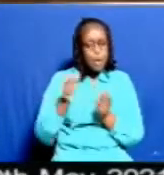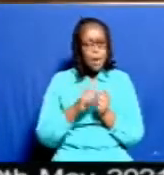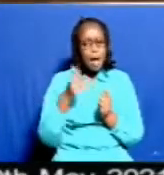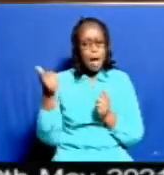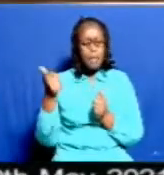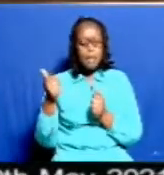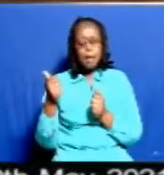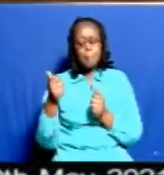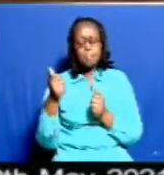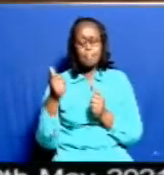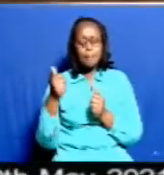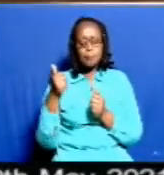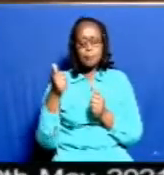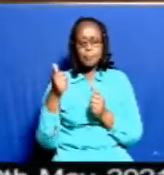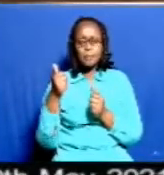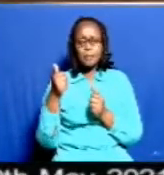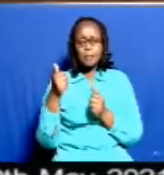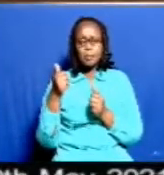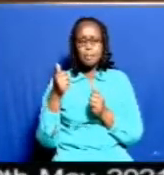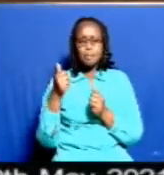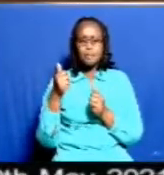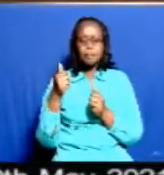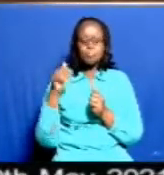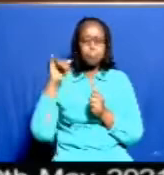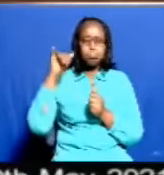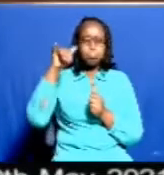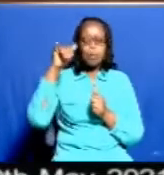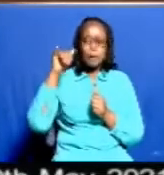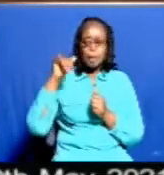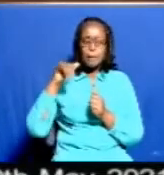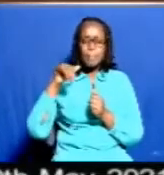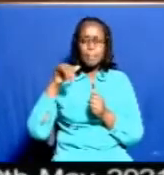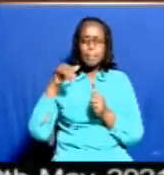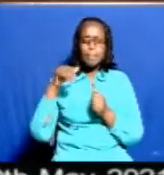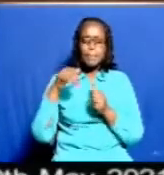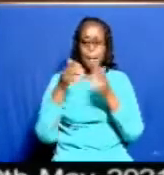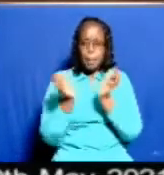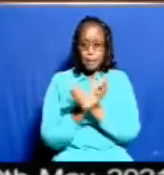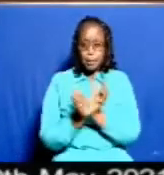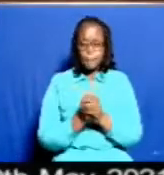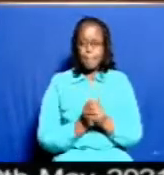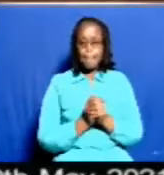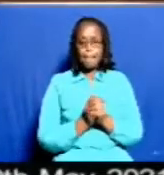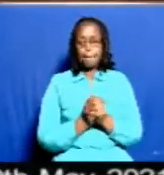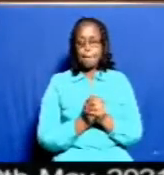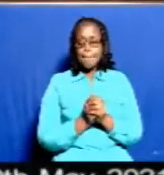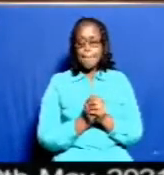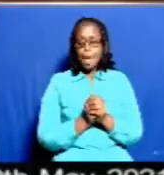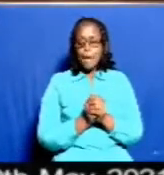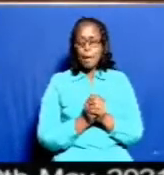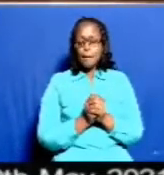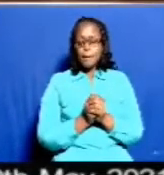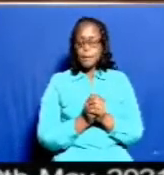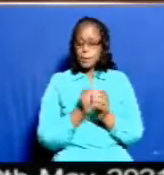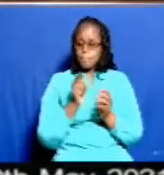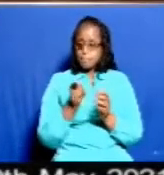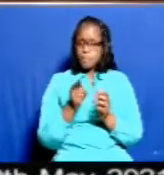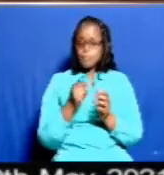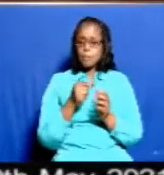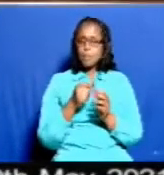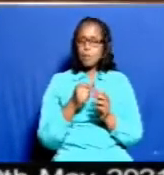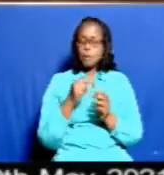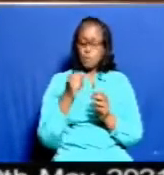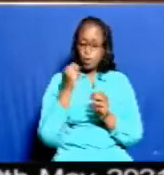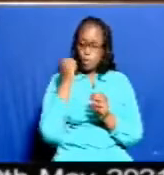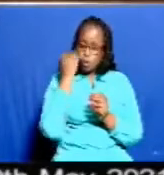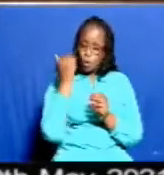and I am happy, Honorable Speaker, that the courts came to save Kenyans from this minimum tax, and I pray that even the matter in court